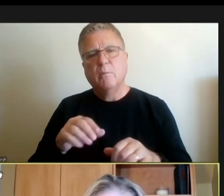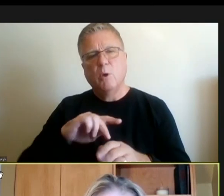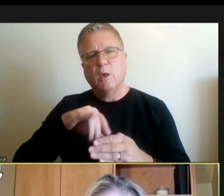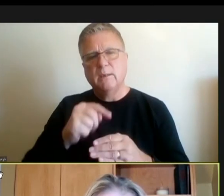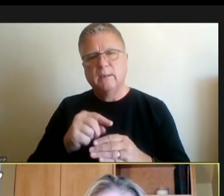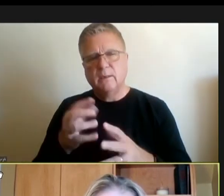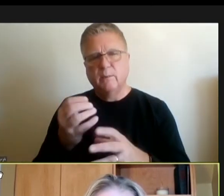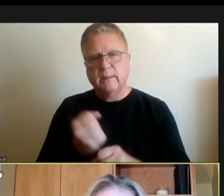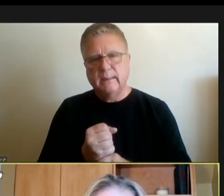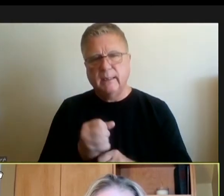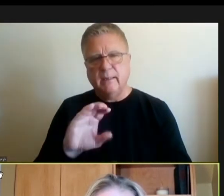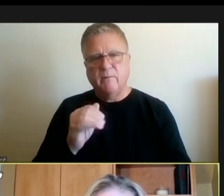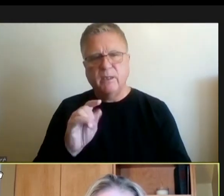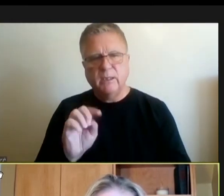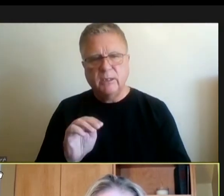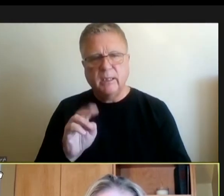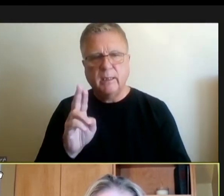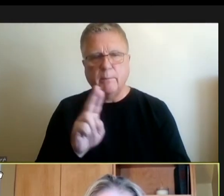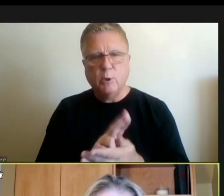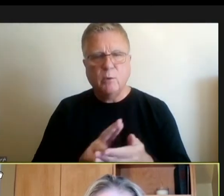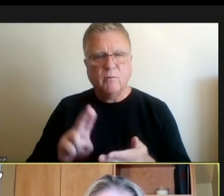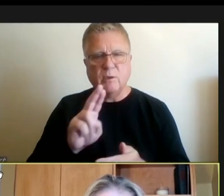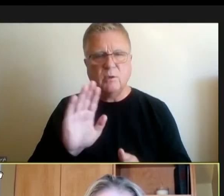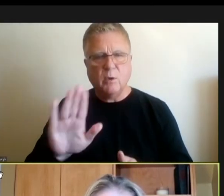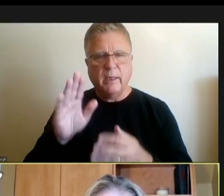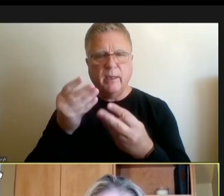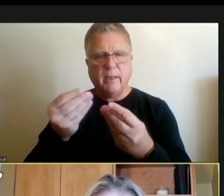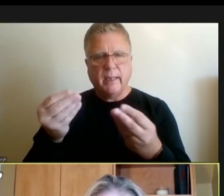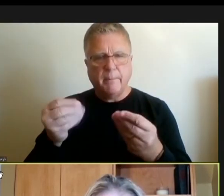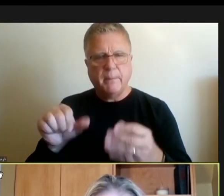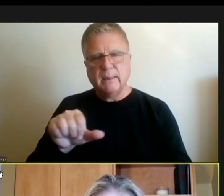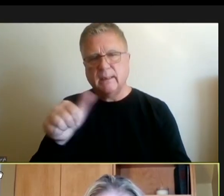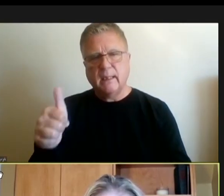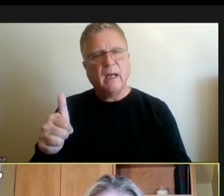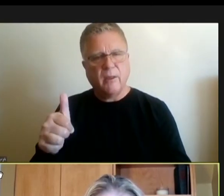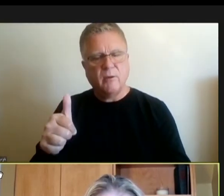Chatham University's campus and others.